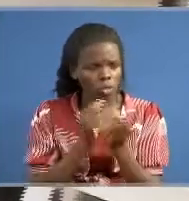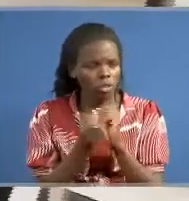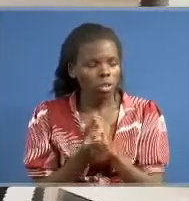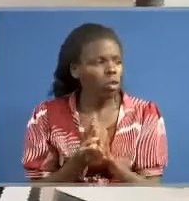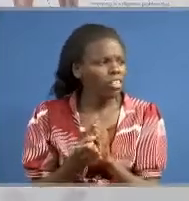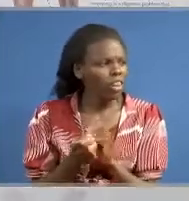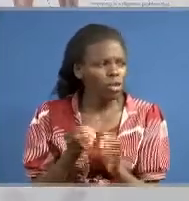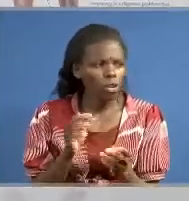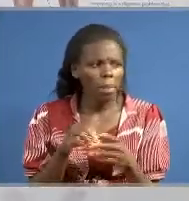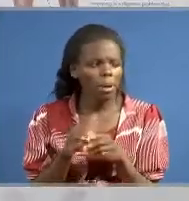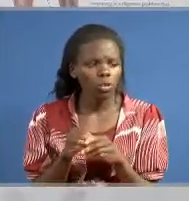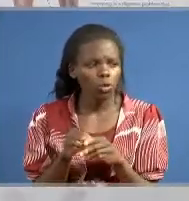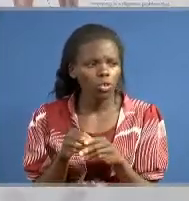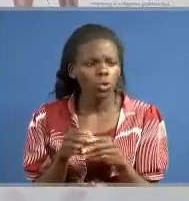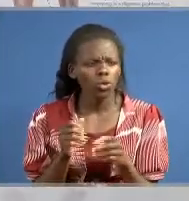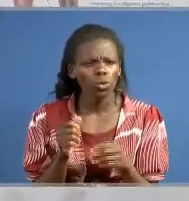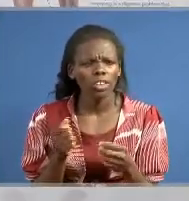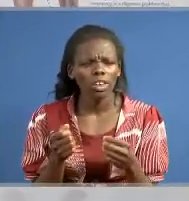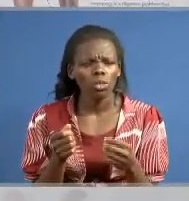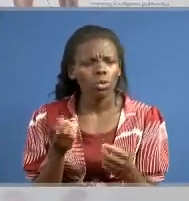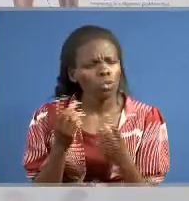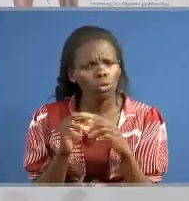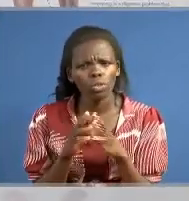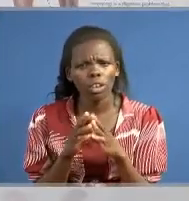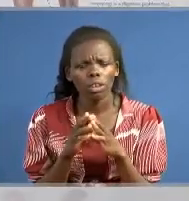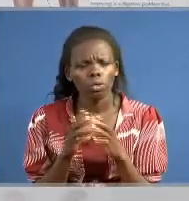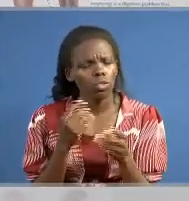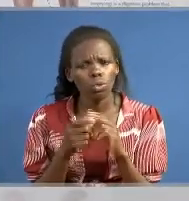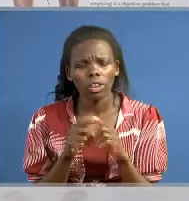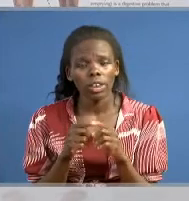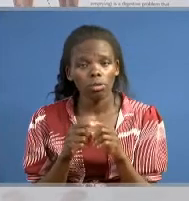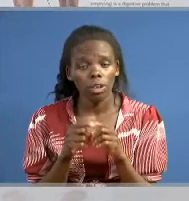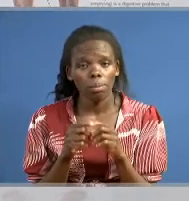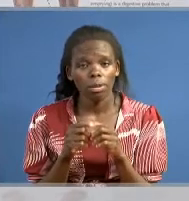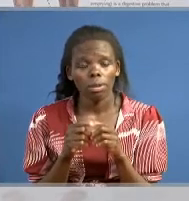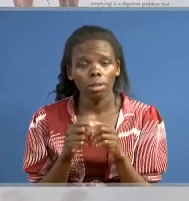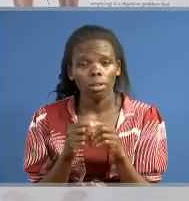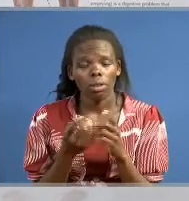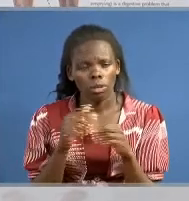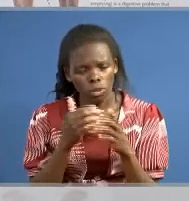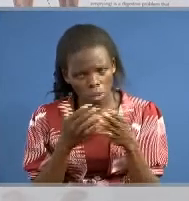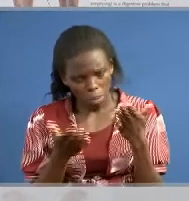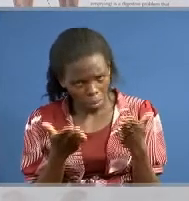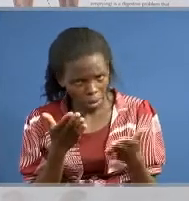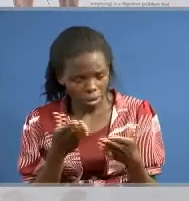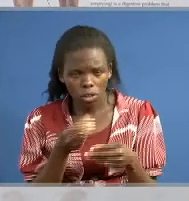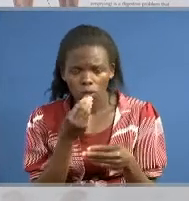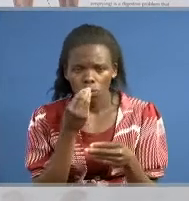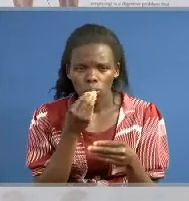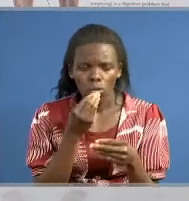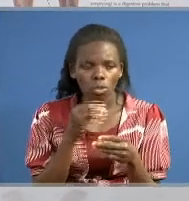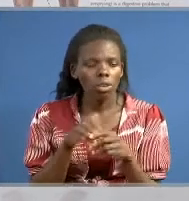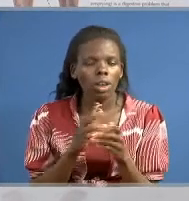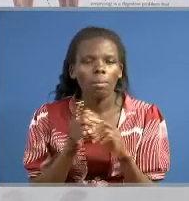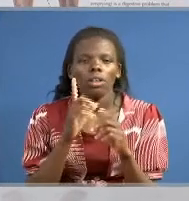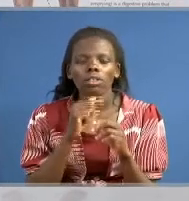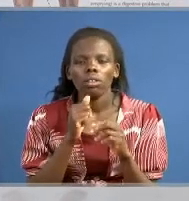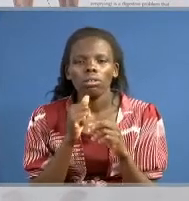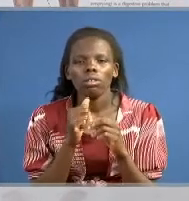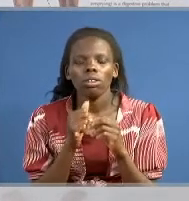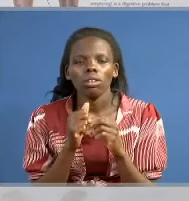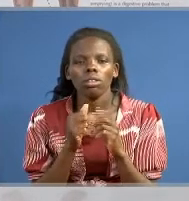our lifestyle. Eat lifestyle, eat well-balanced food and do physical